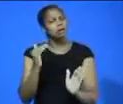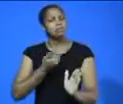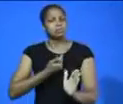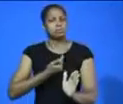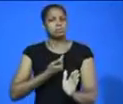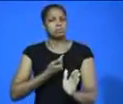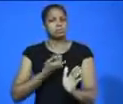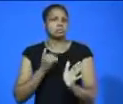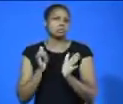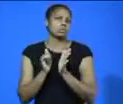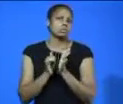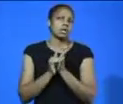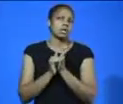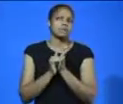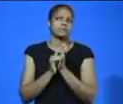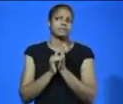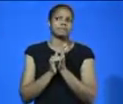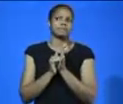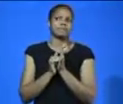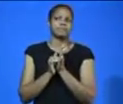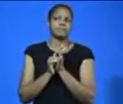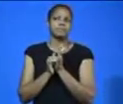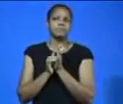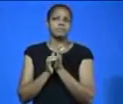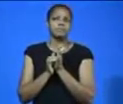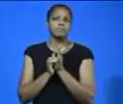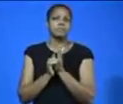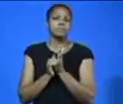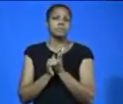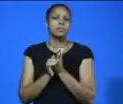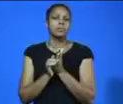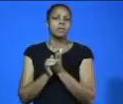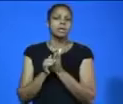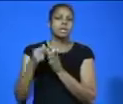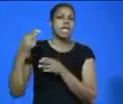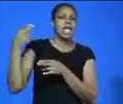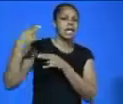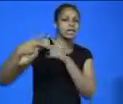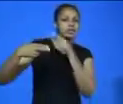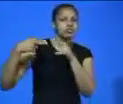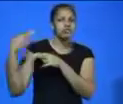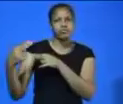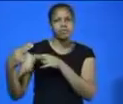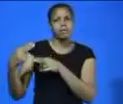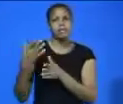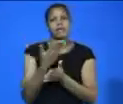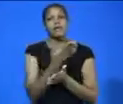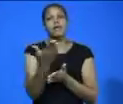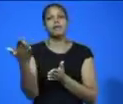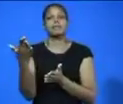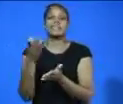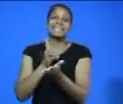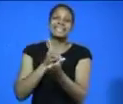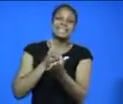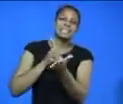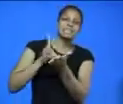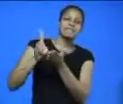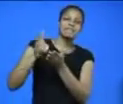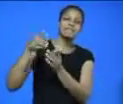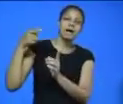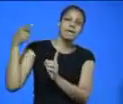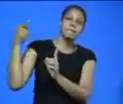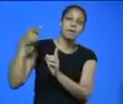that in the play and counterplay of human history, there is a divine purpose in